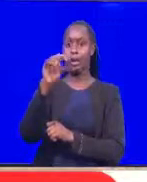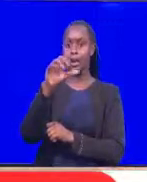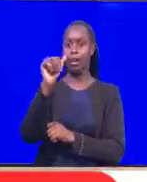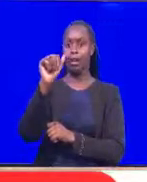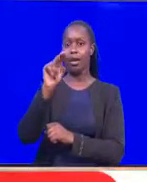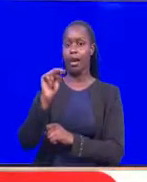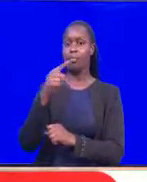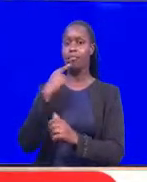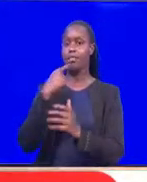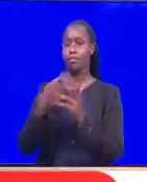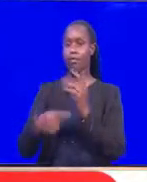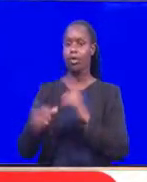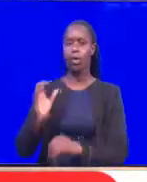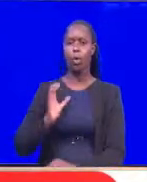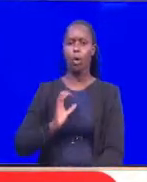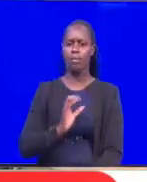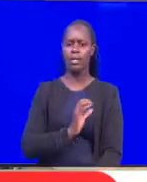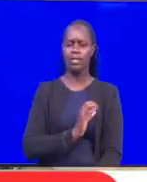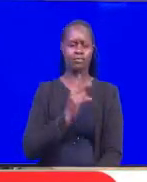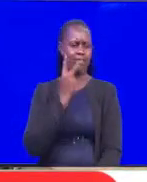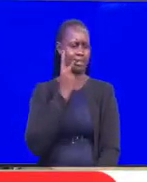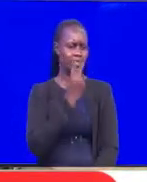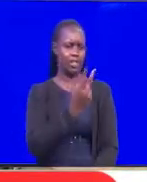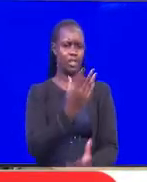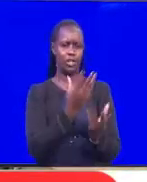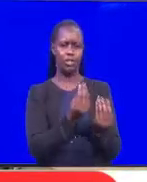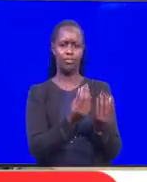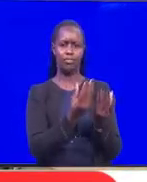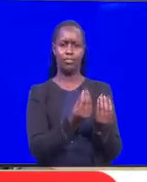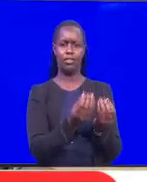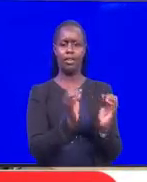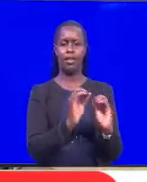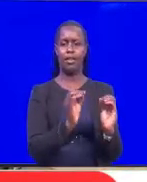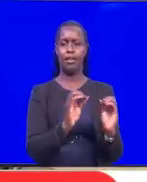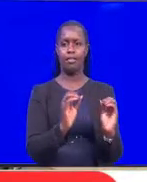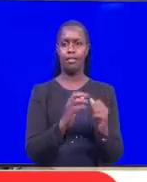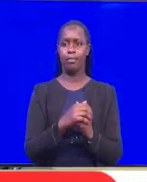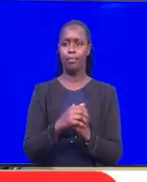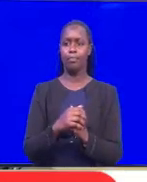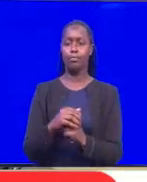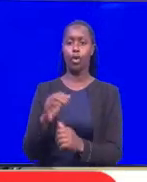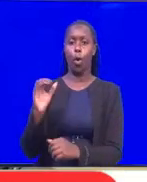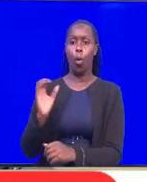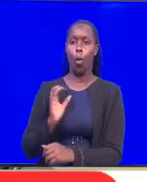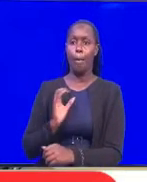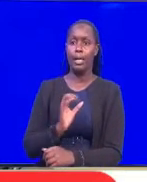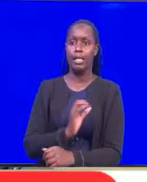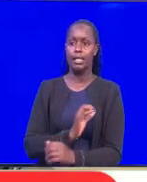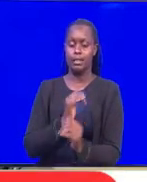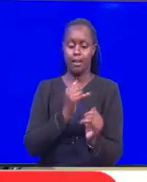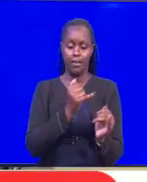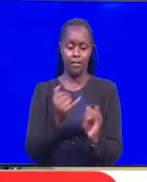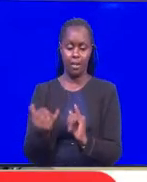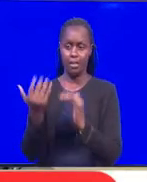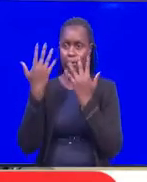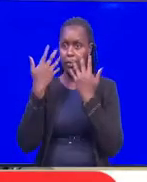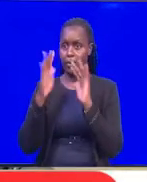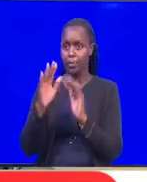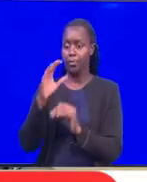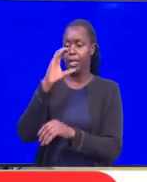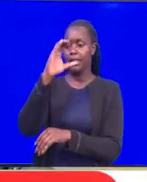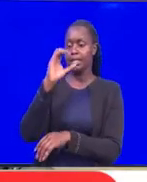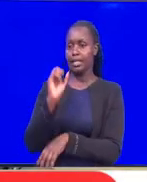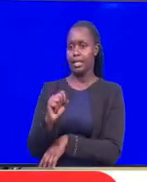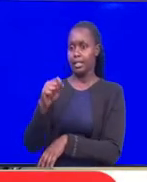his committee does not take the issue lightly. The committee has since invited CS, PS,